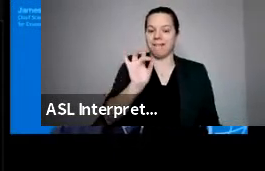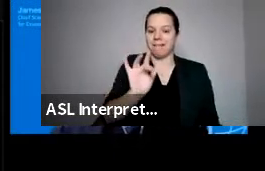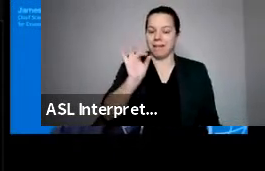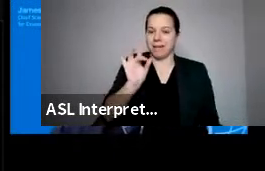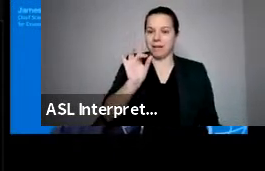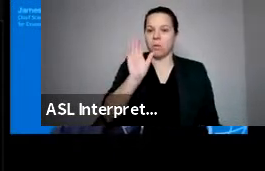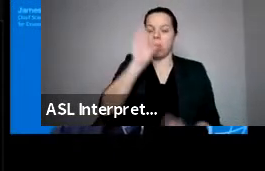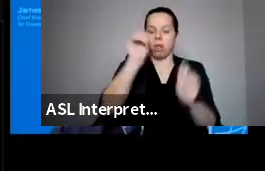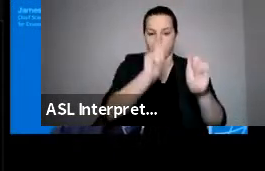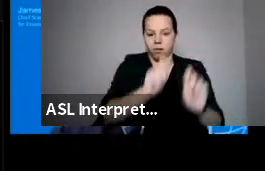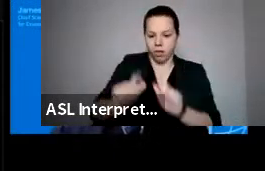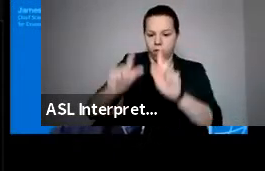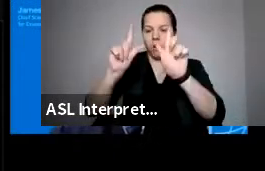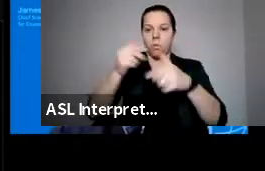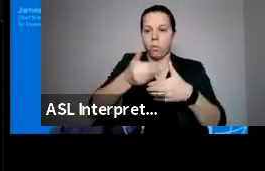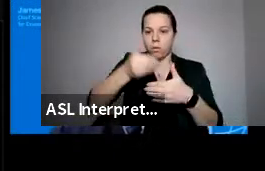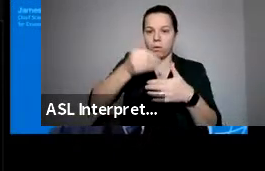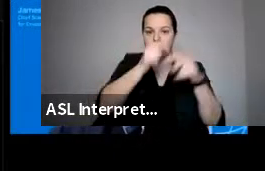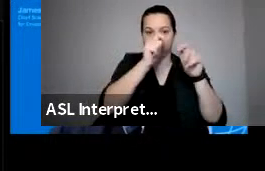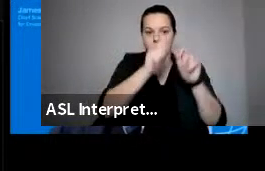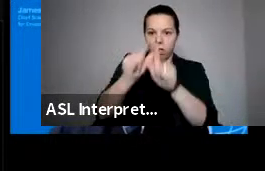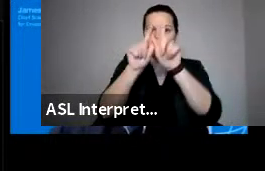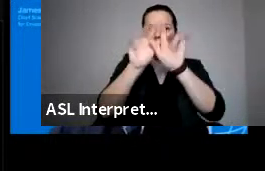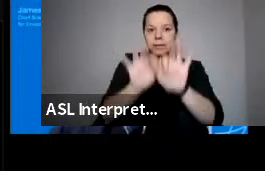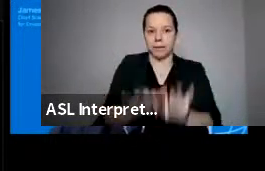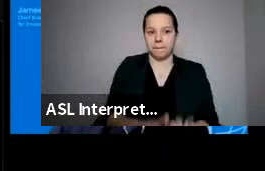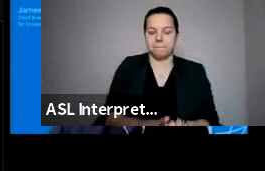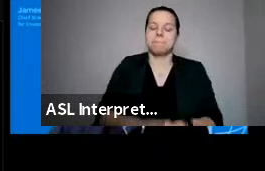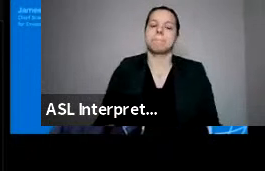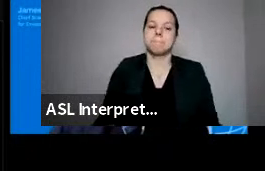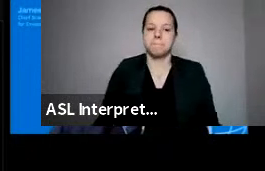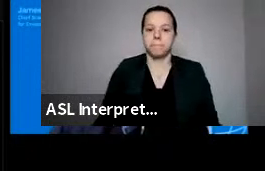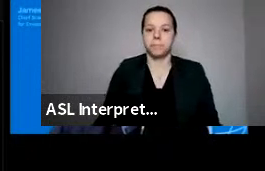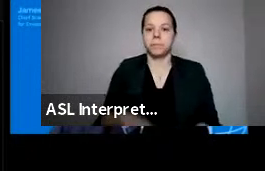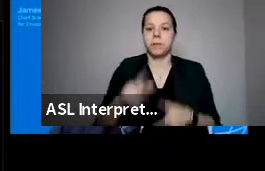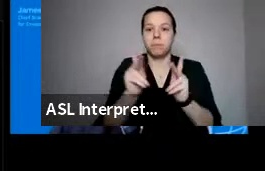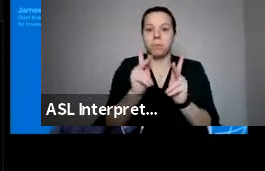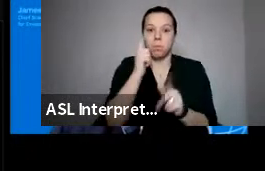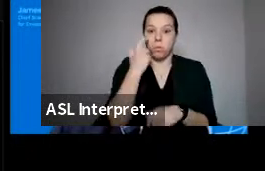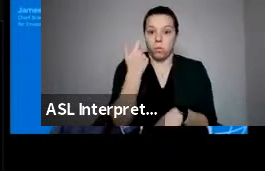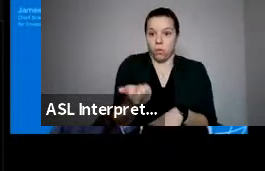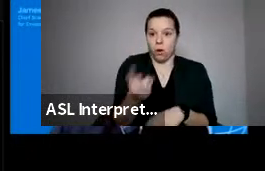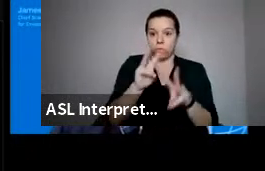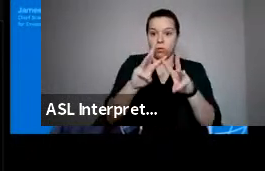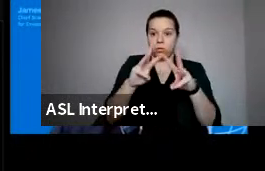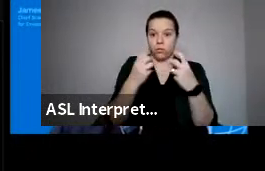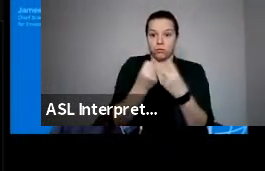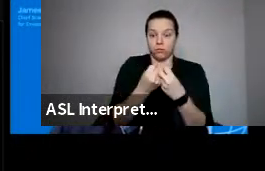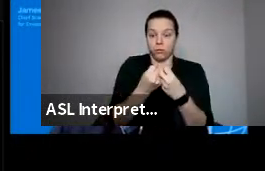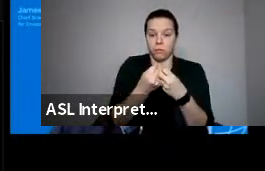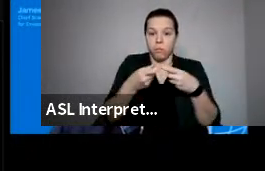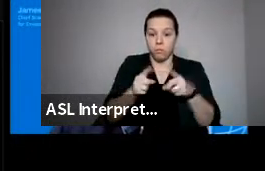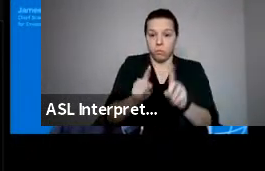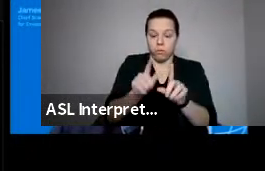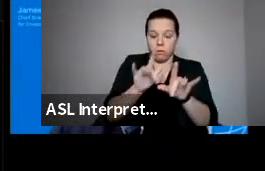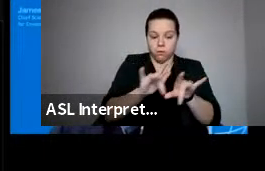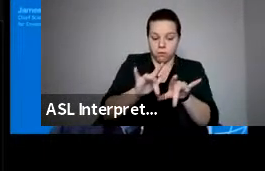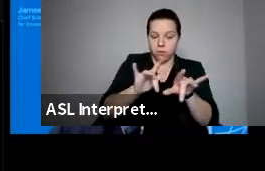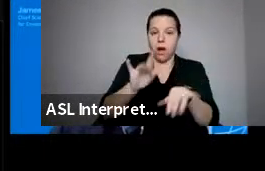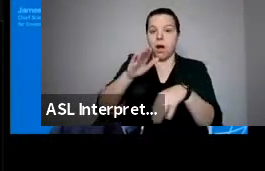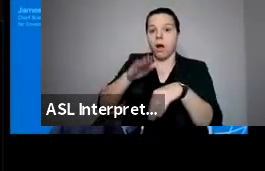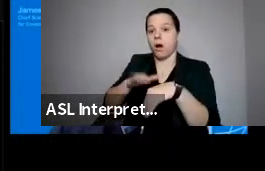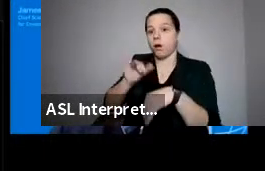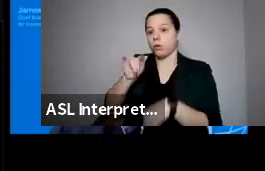window will open, and you may enter your question there. People who are watching the workshop on the FAA's YouTube or Facebook